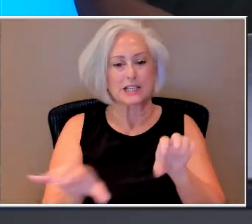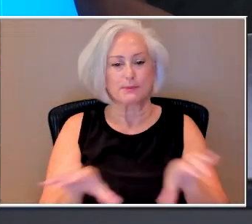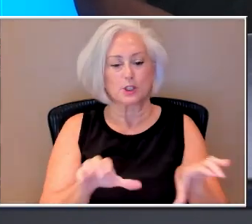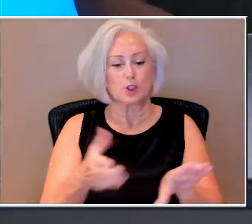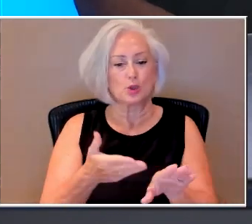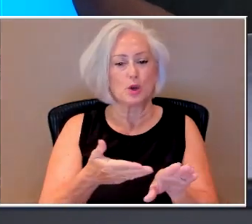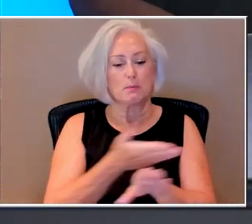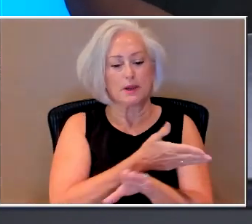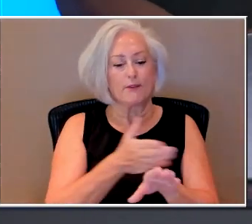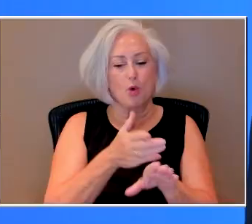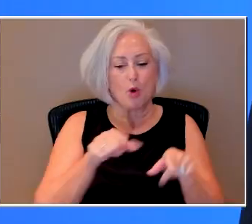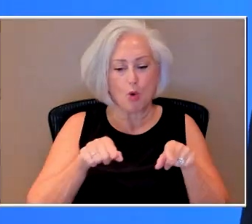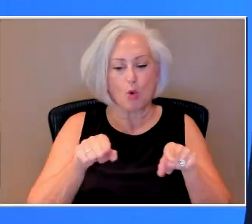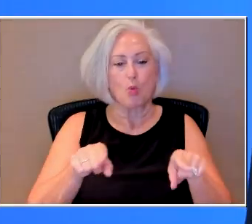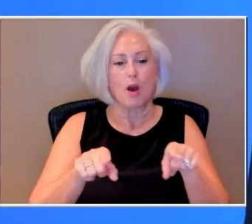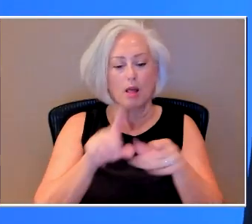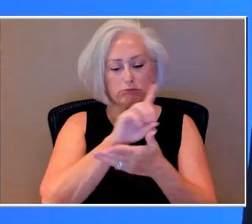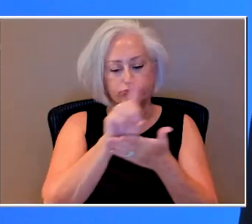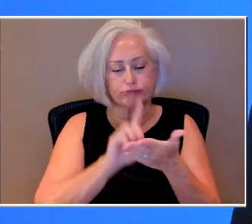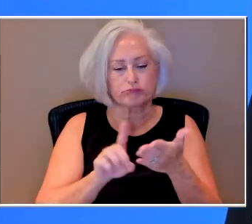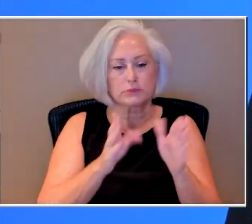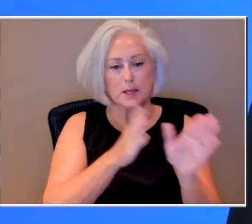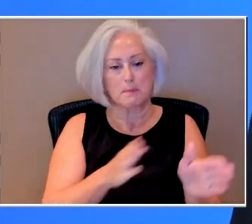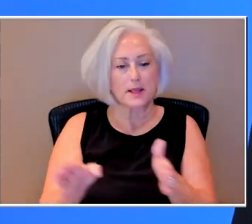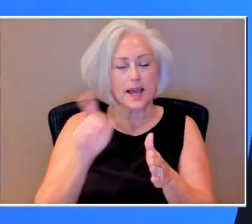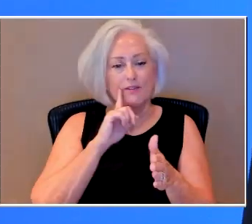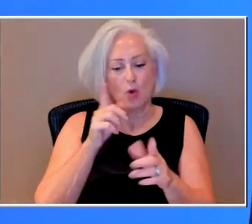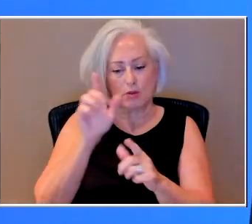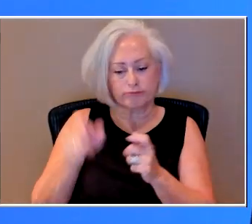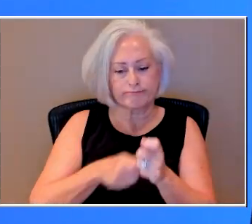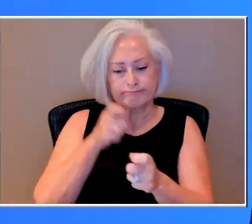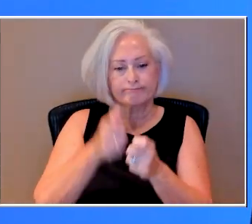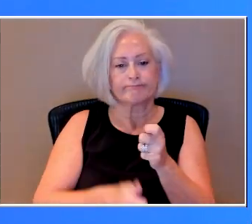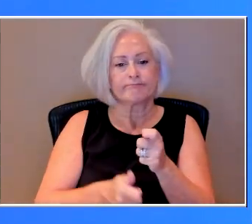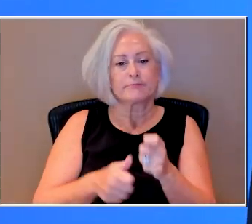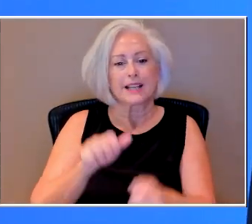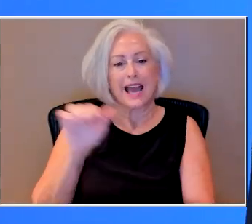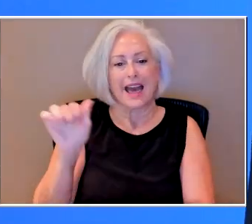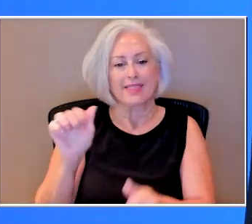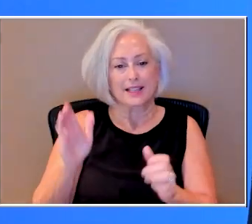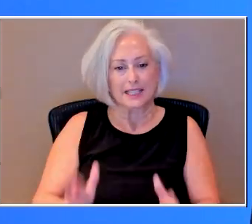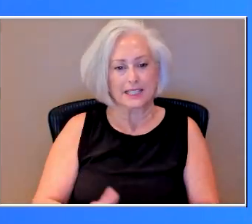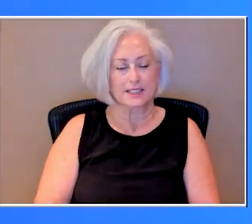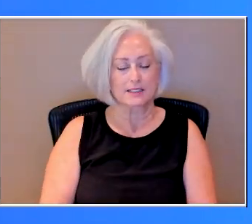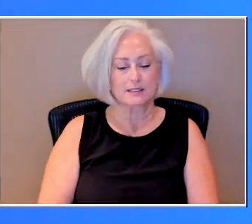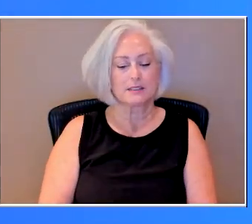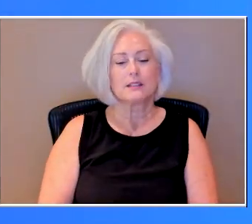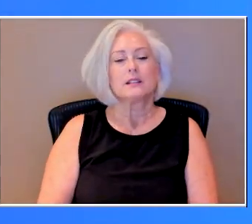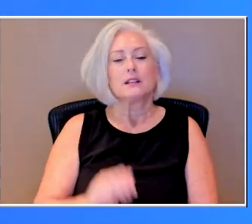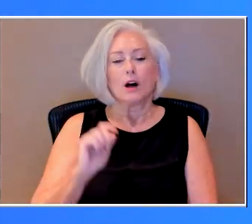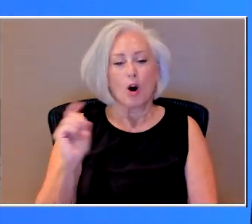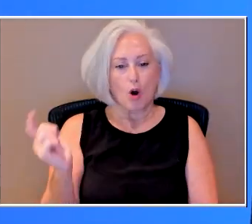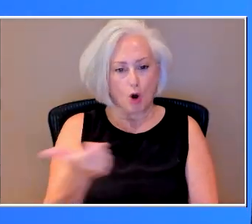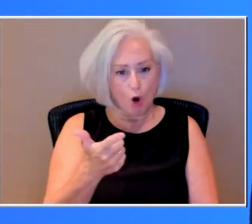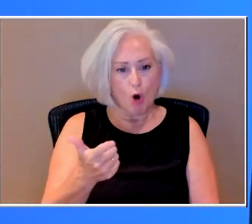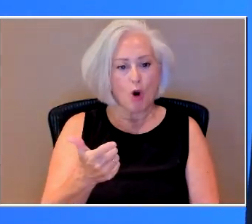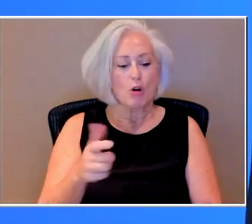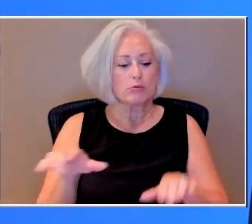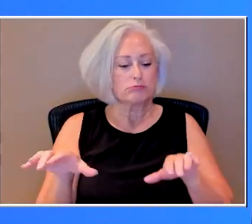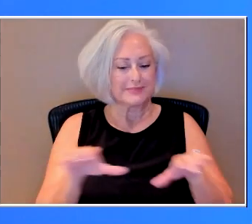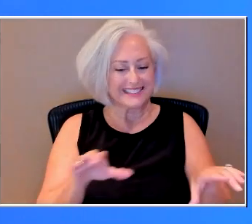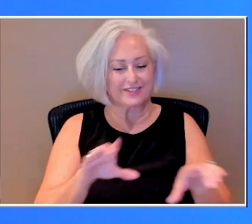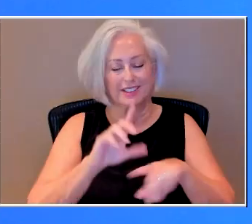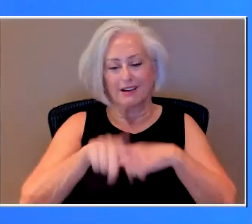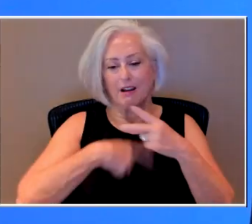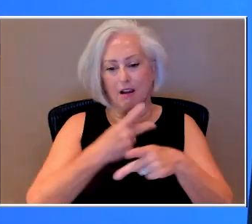student athlete? We basically have every athlete go through all planes of movement. So we'll have them squat, we'll have them lunge,